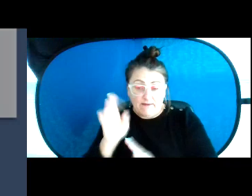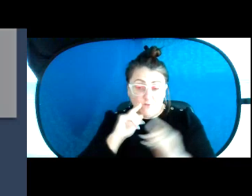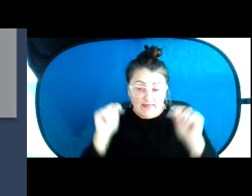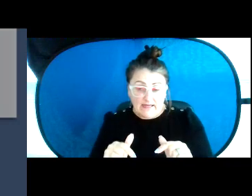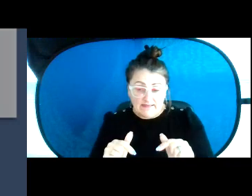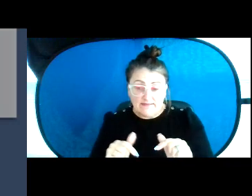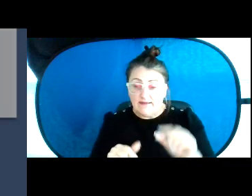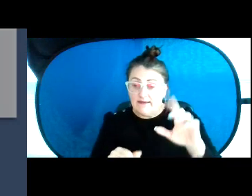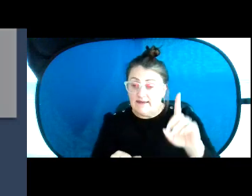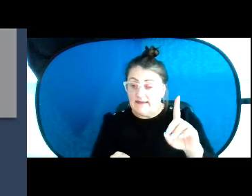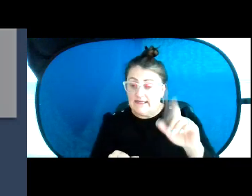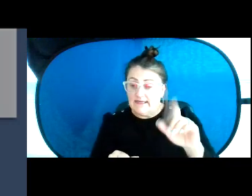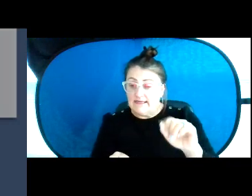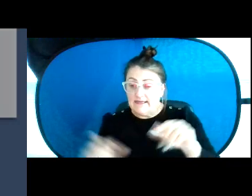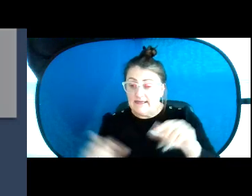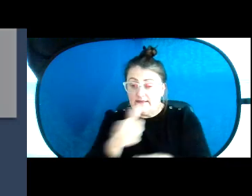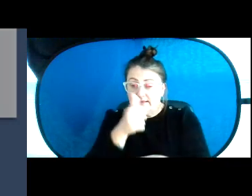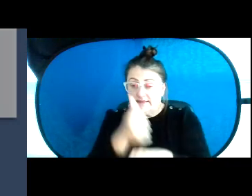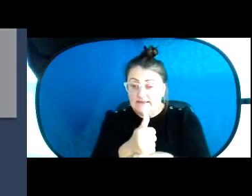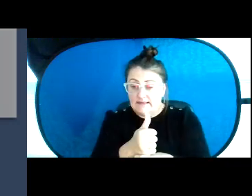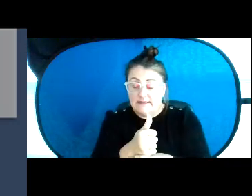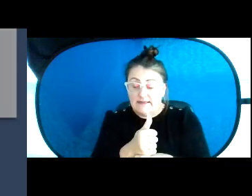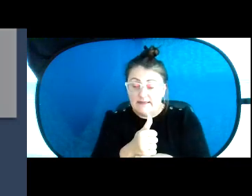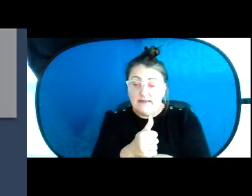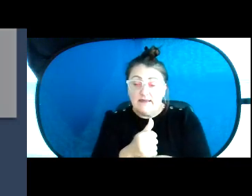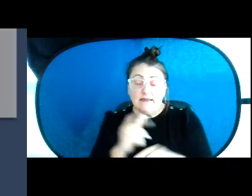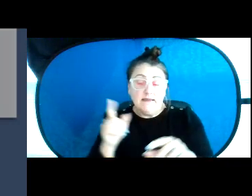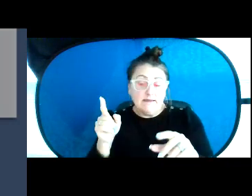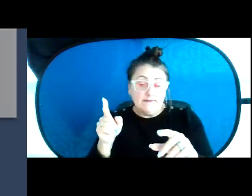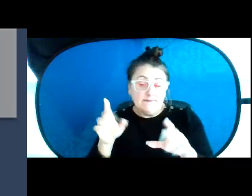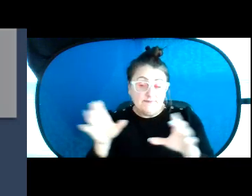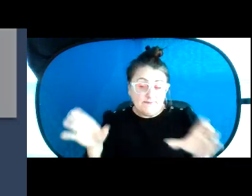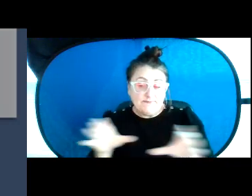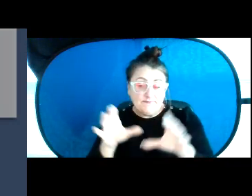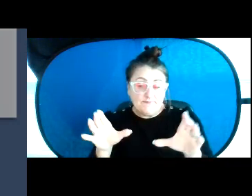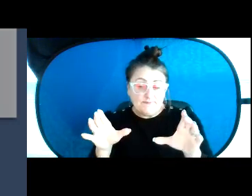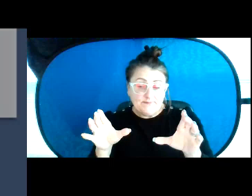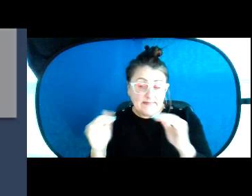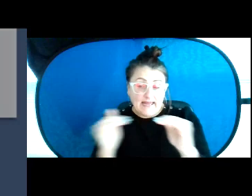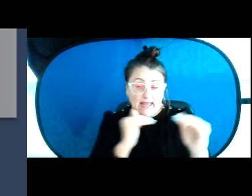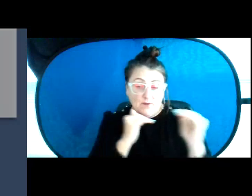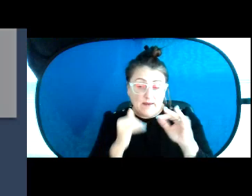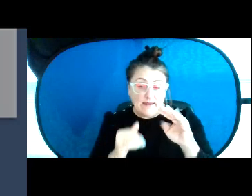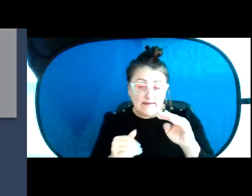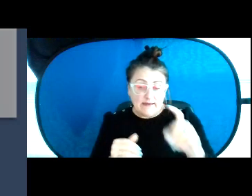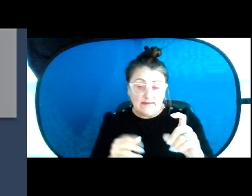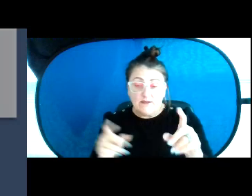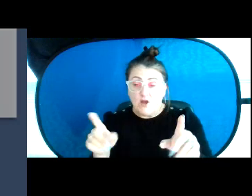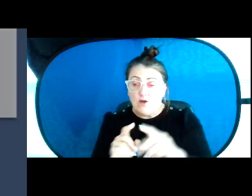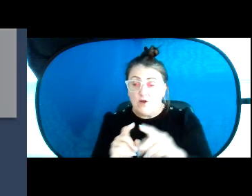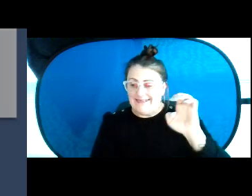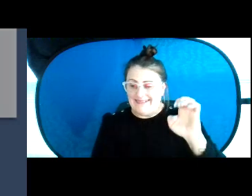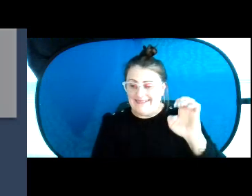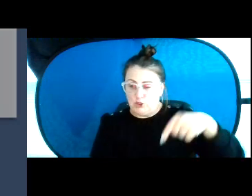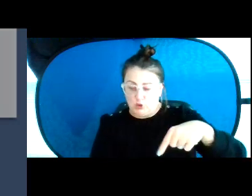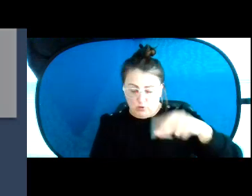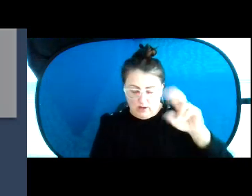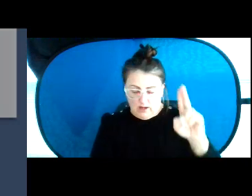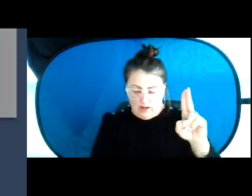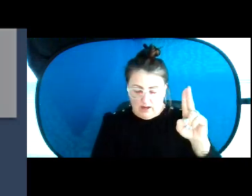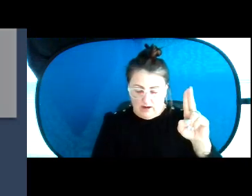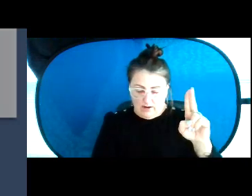Data Implementation Subcommittee has been engaged on the Equity Index, also known as EQI. The EQI